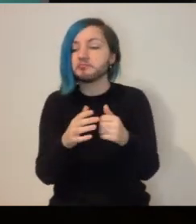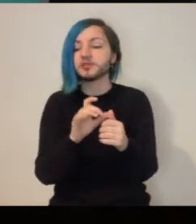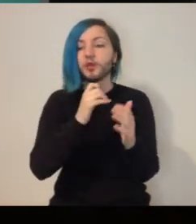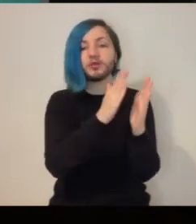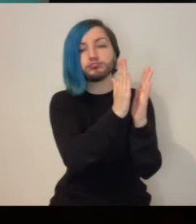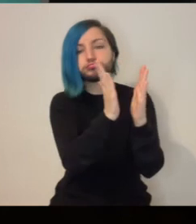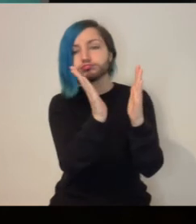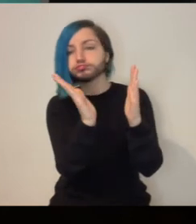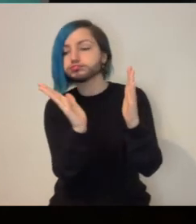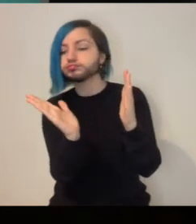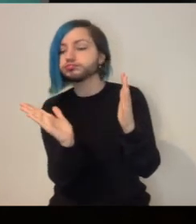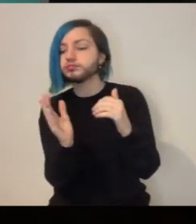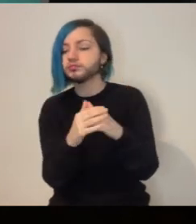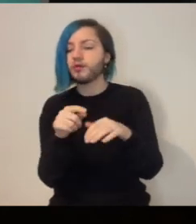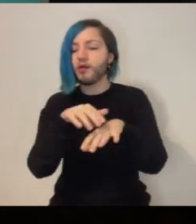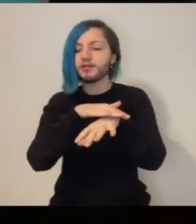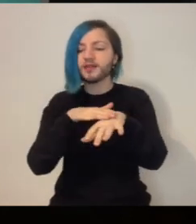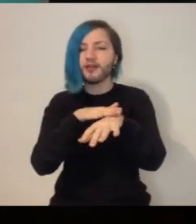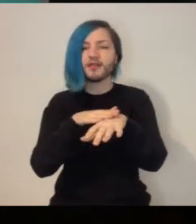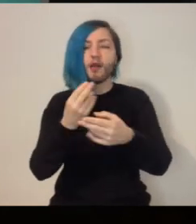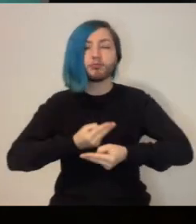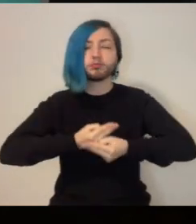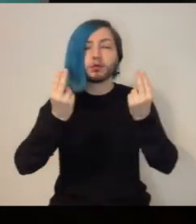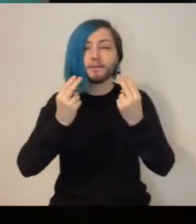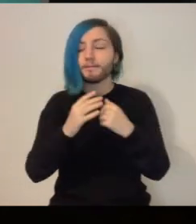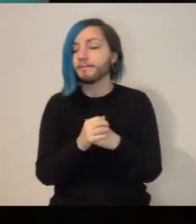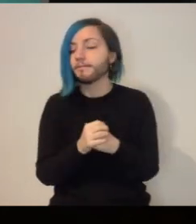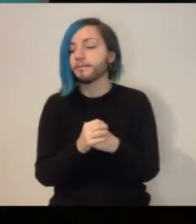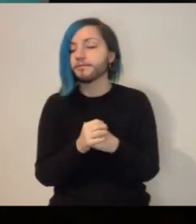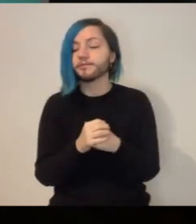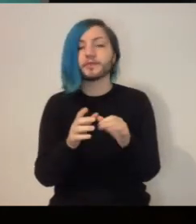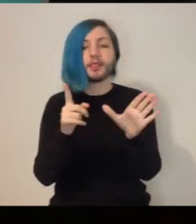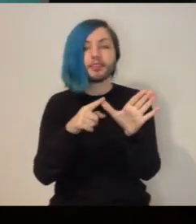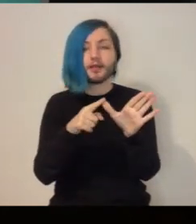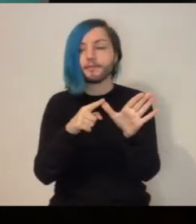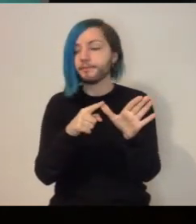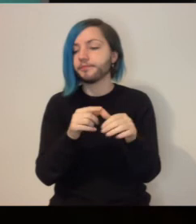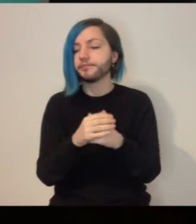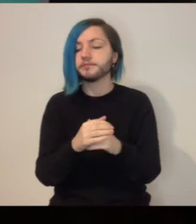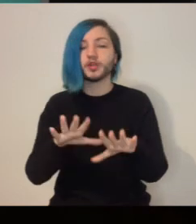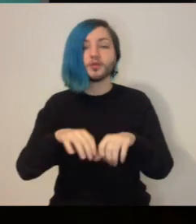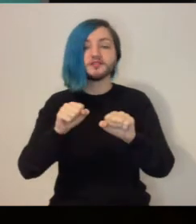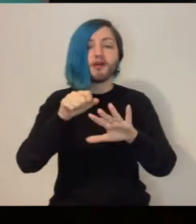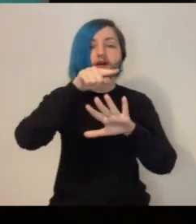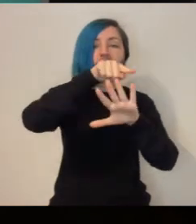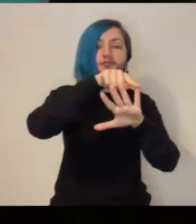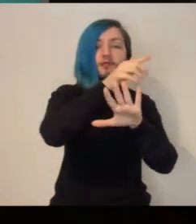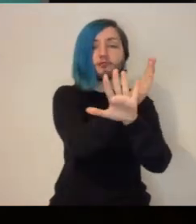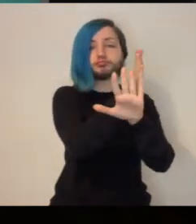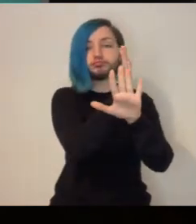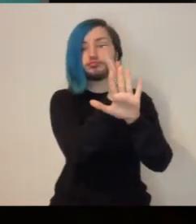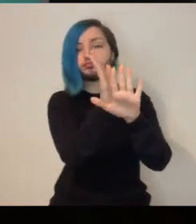is I'd work all the way around. That's all lovely and light there. And I'd find the end of the thumb. So I start top left and I